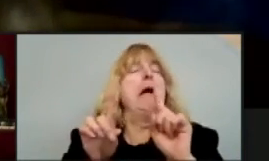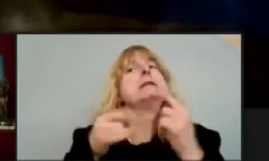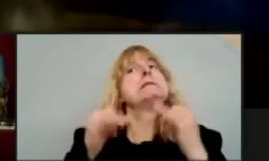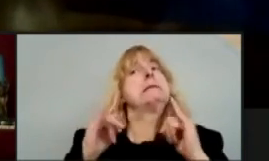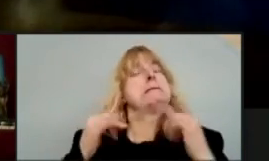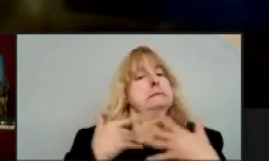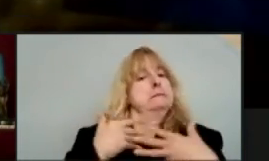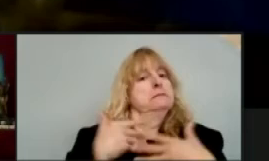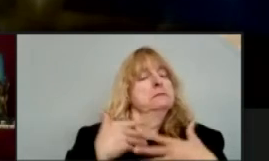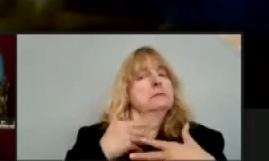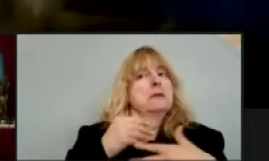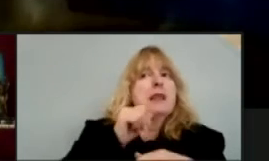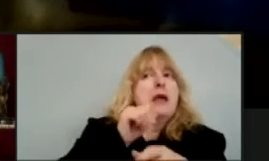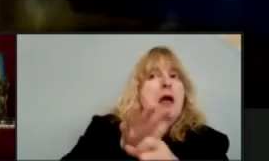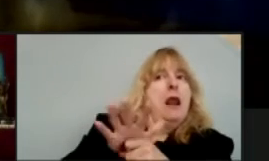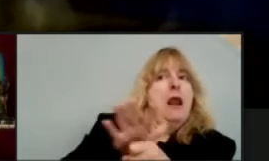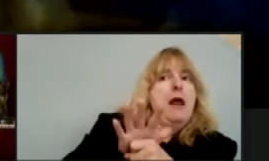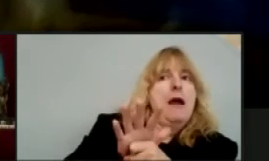enough data?